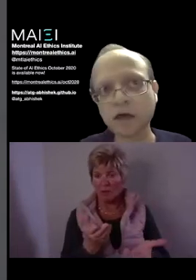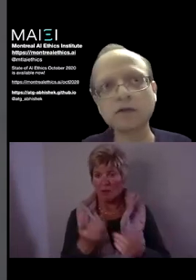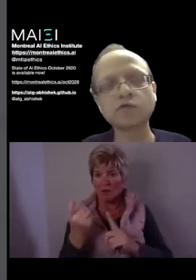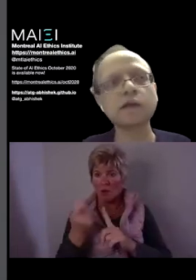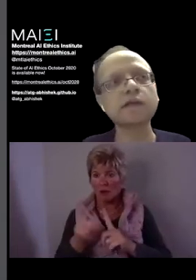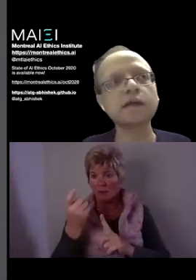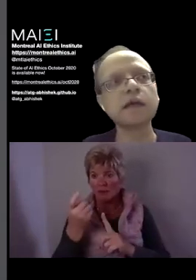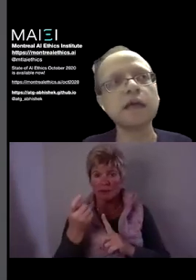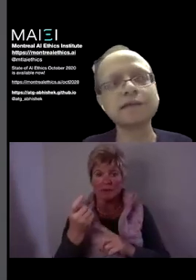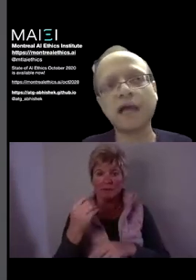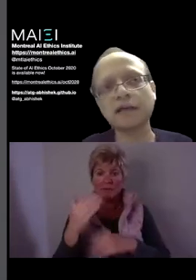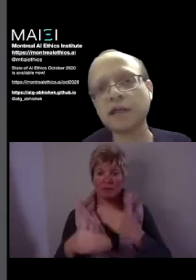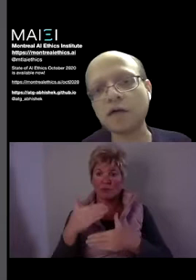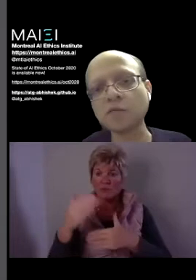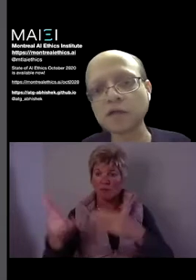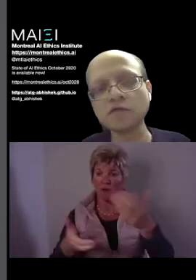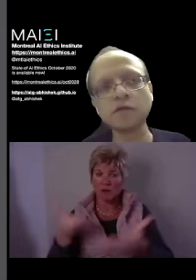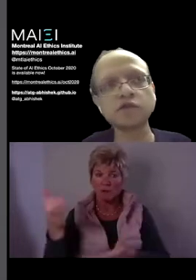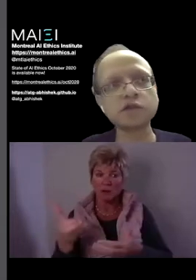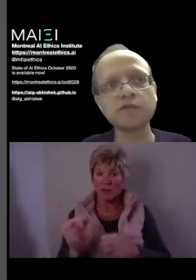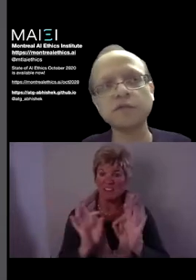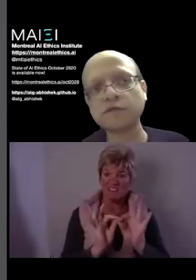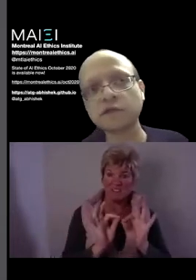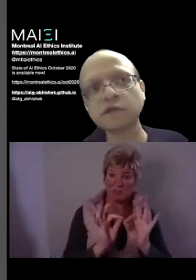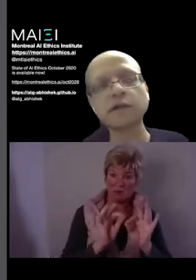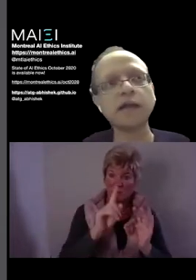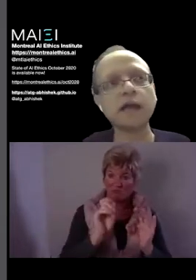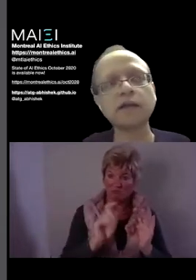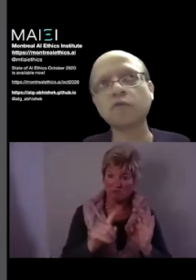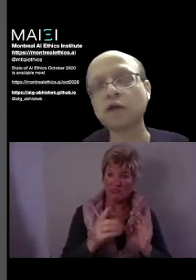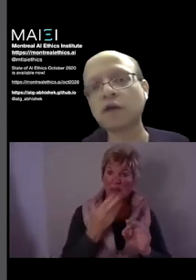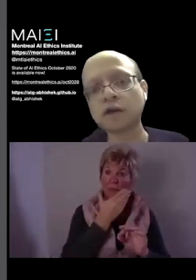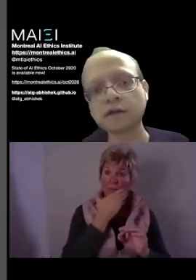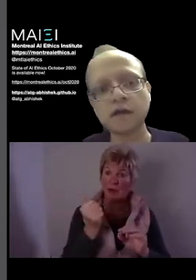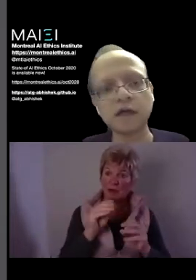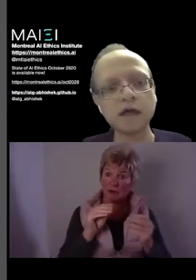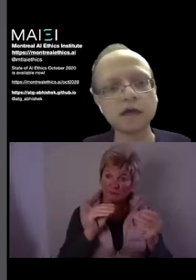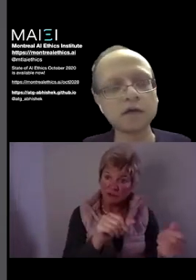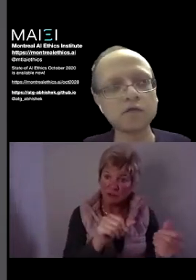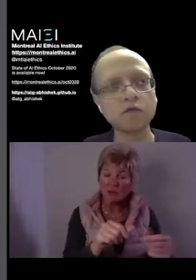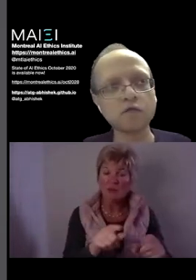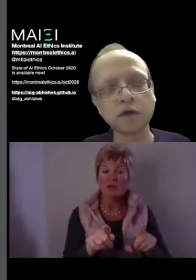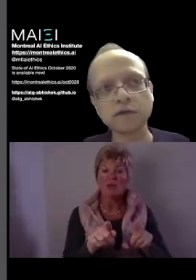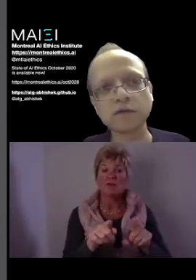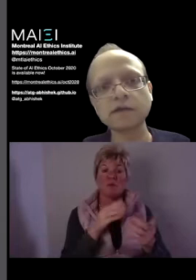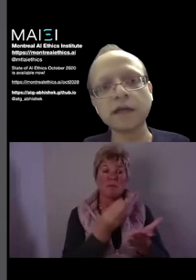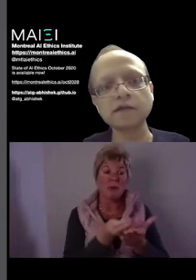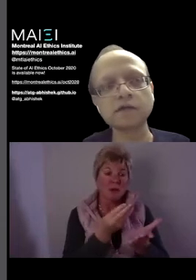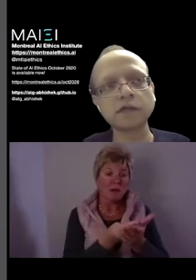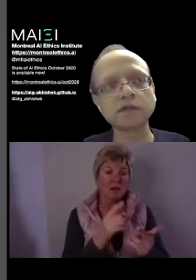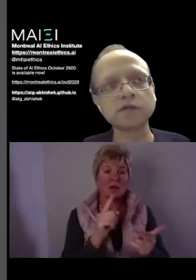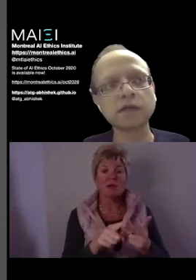of that hiring process, is it actually helping you achieve efficiency, and at what cost? What are some of the